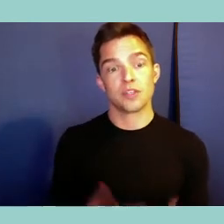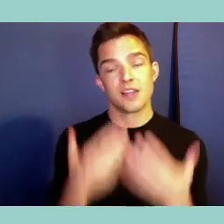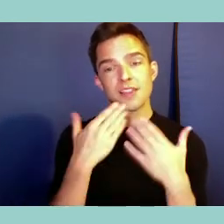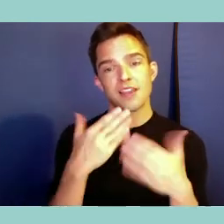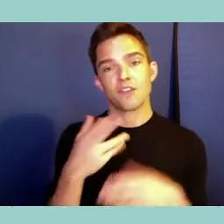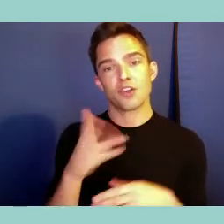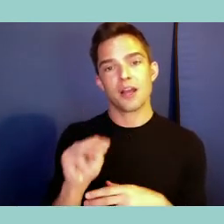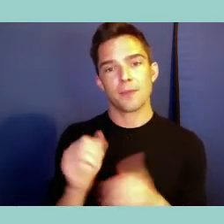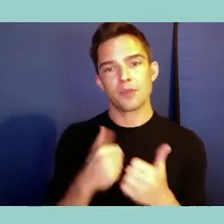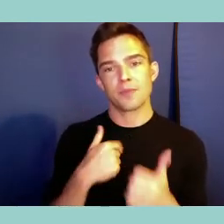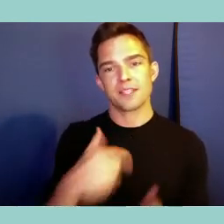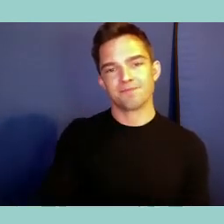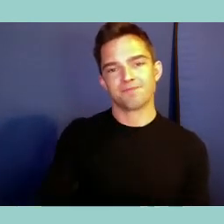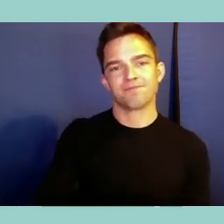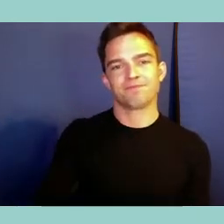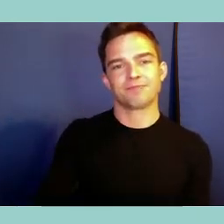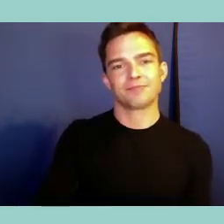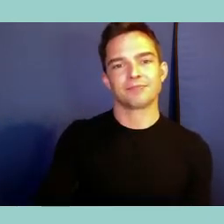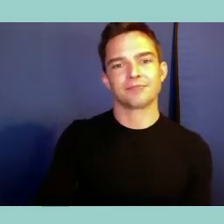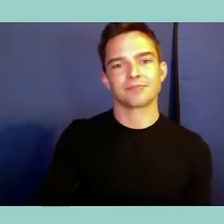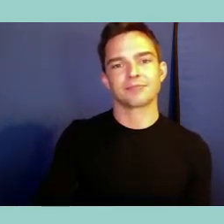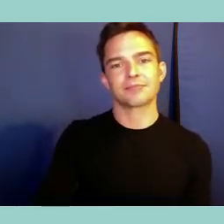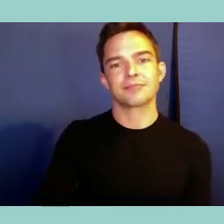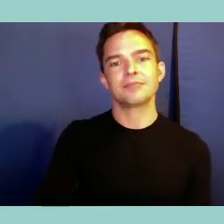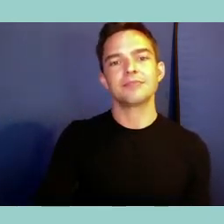you for humming with me.